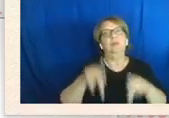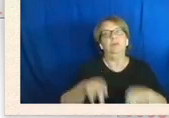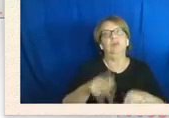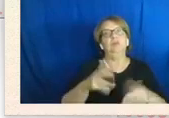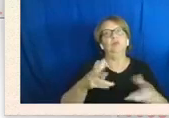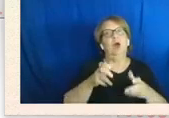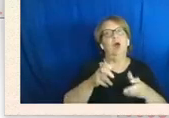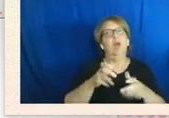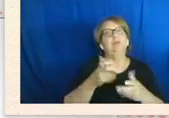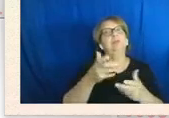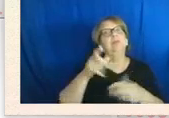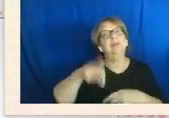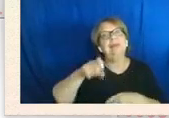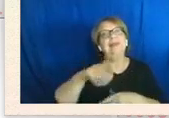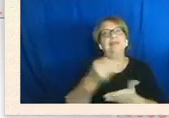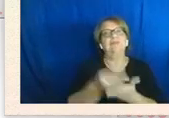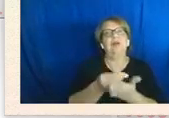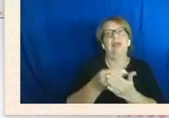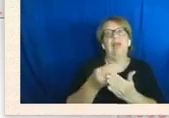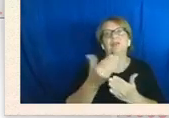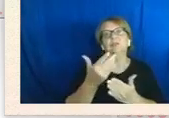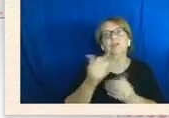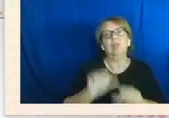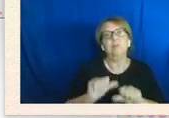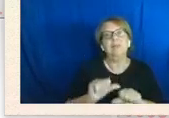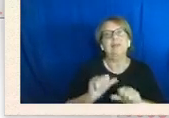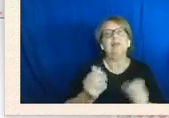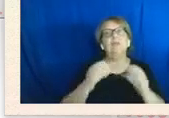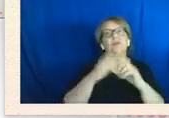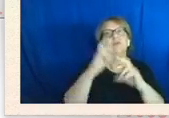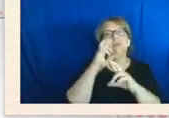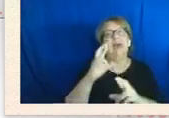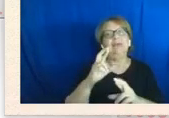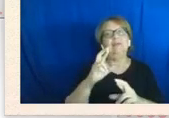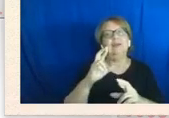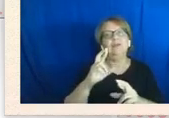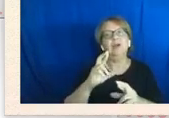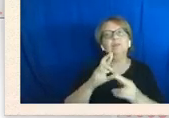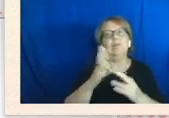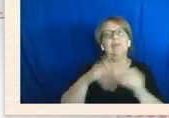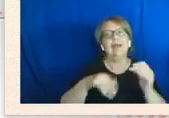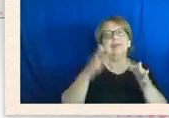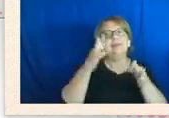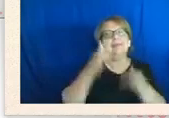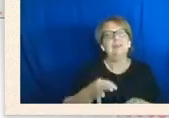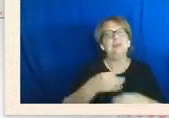and is more respectful than decisions made for that person without their input.